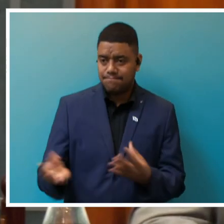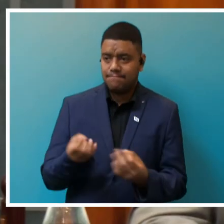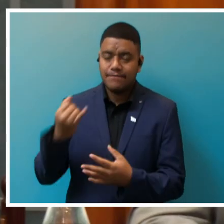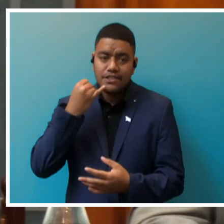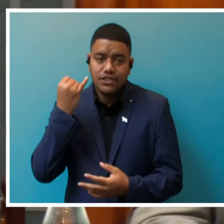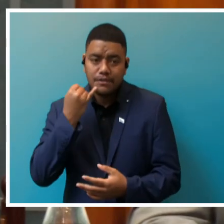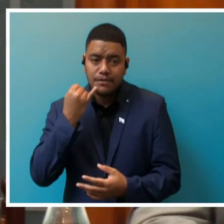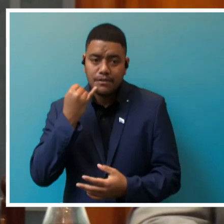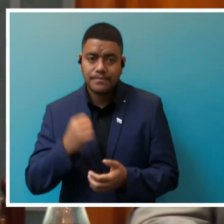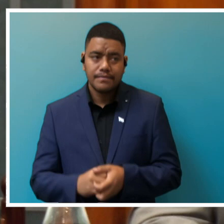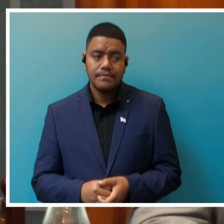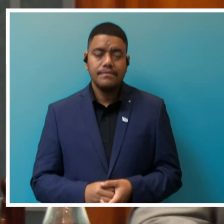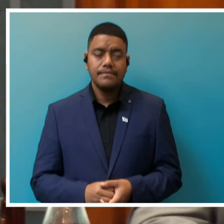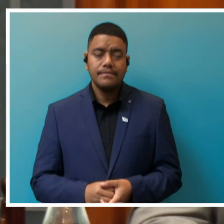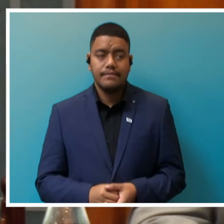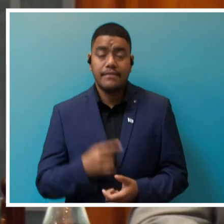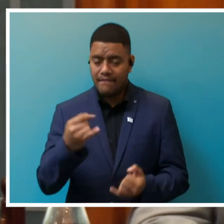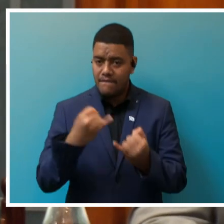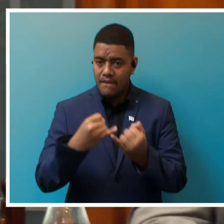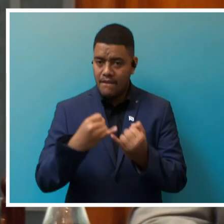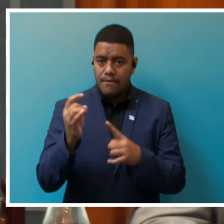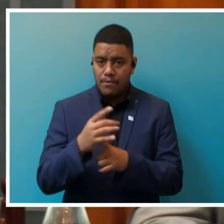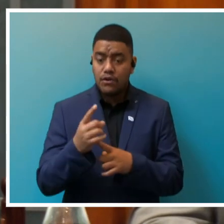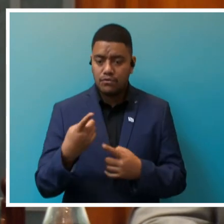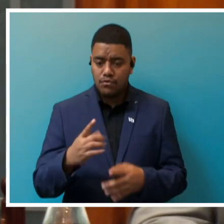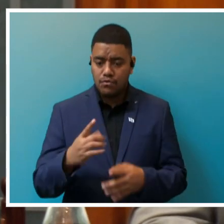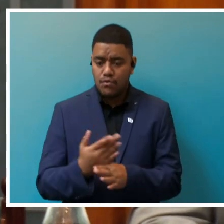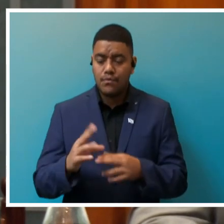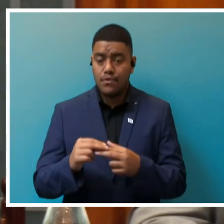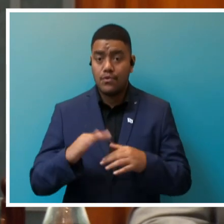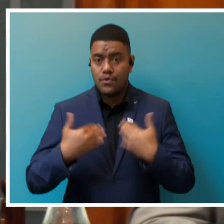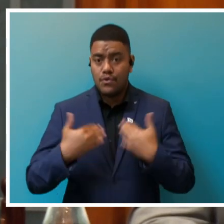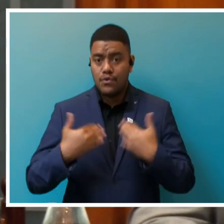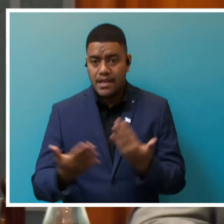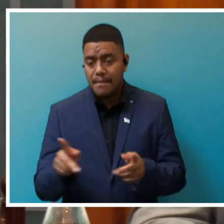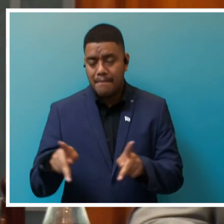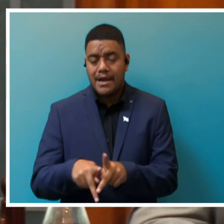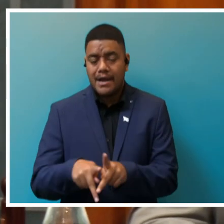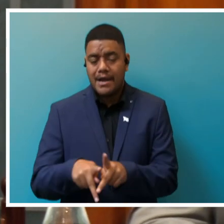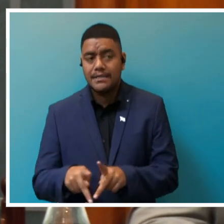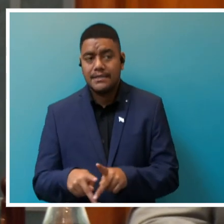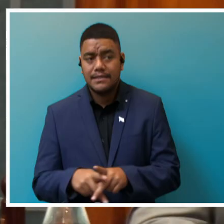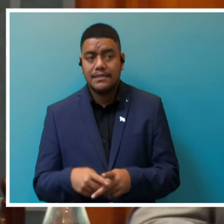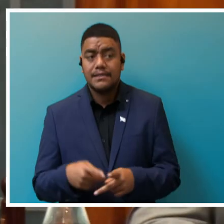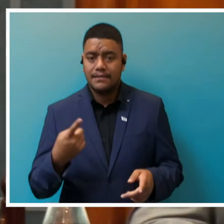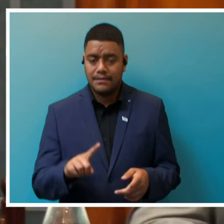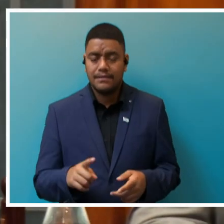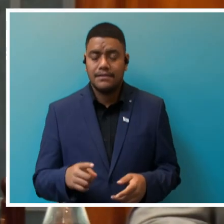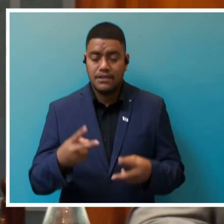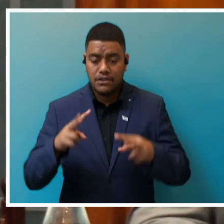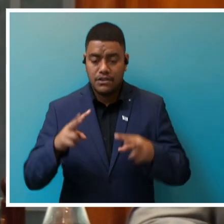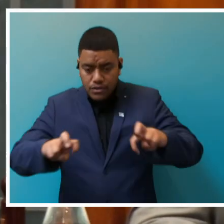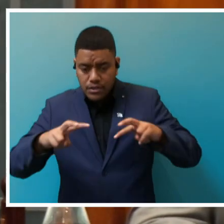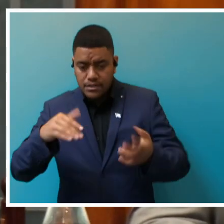To unlock this potential, it is essential to collaborate with international and regional partners on adaptive research